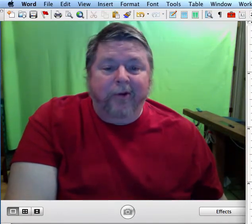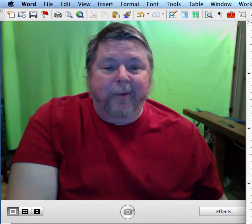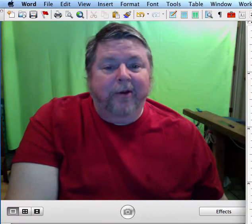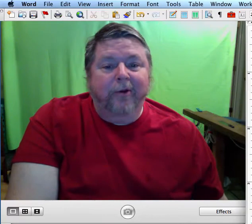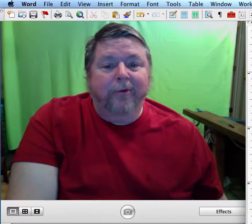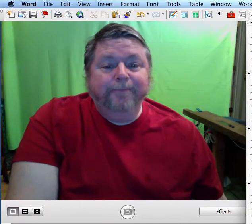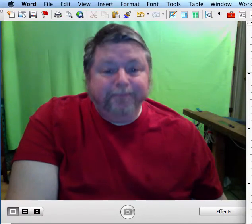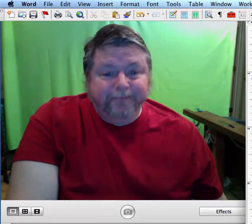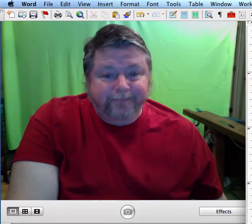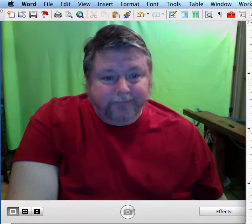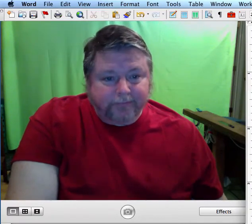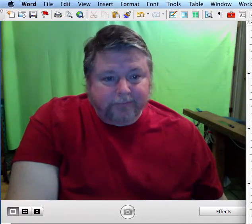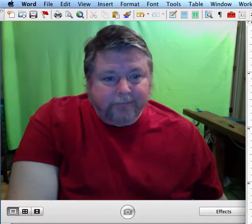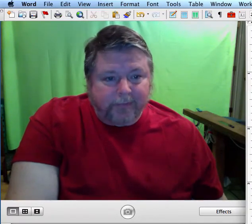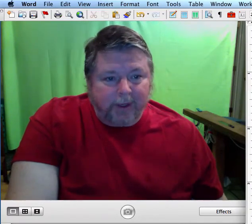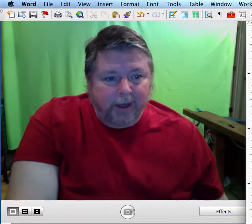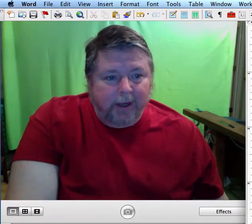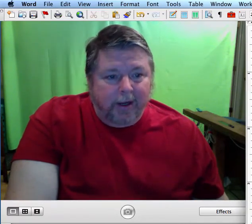when they're only expecting two.